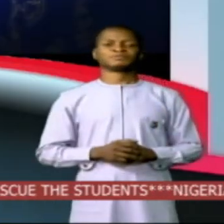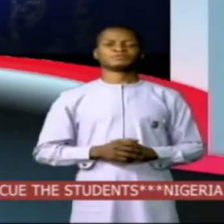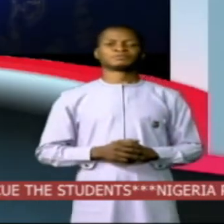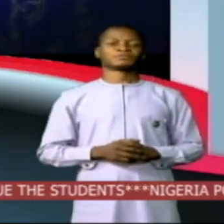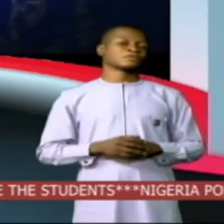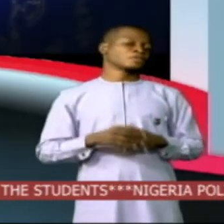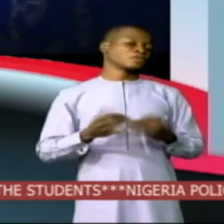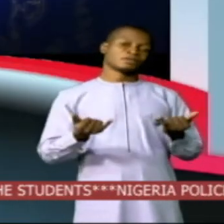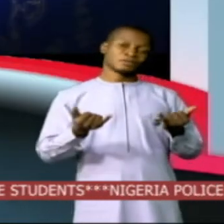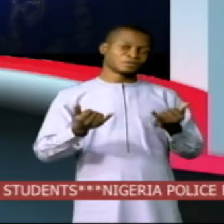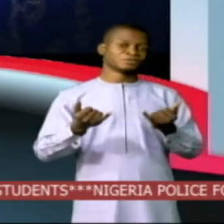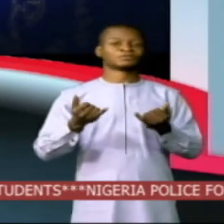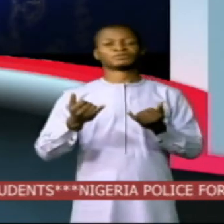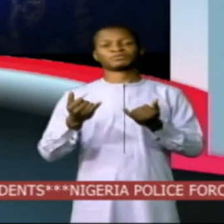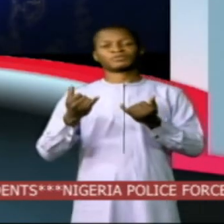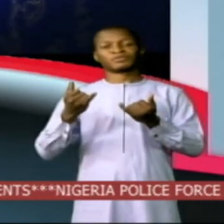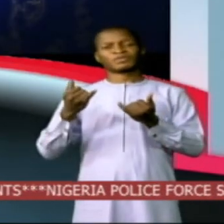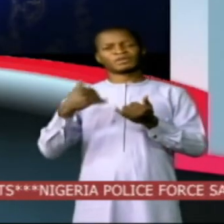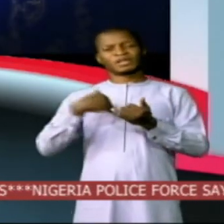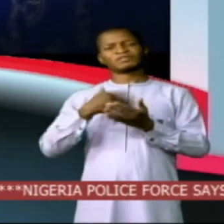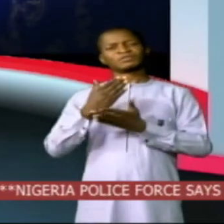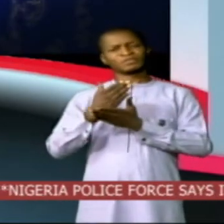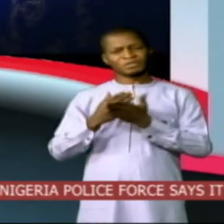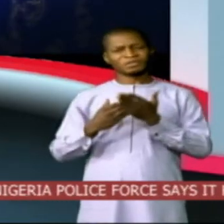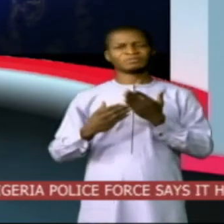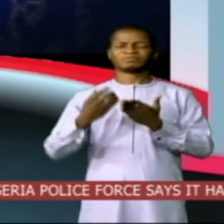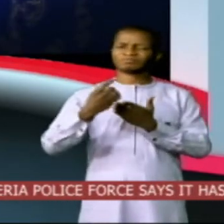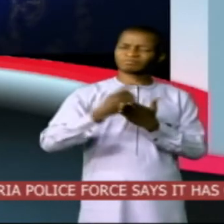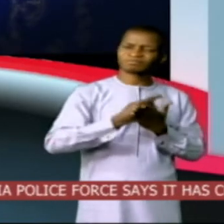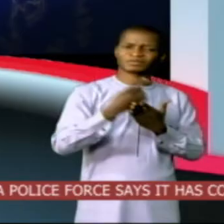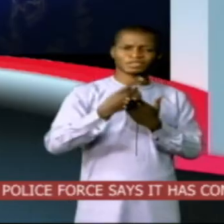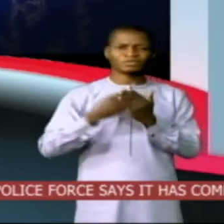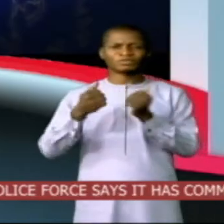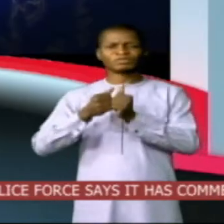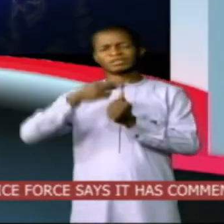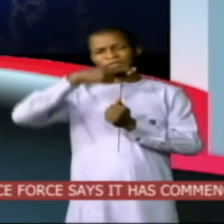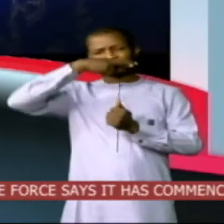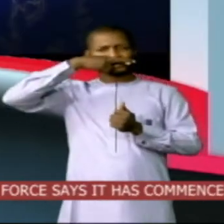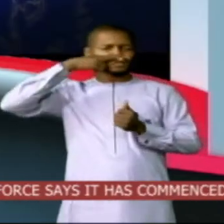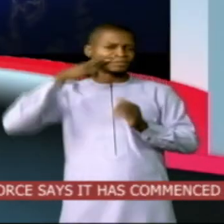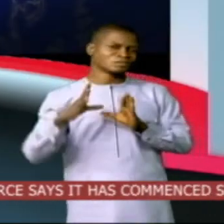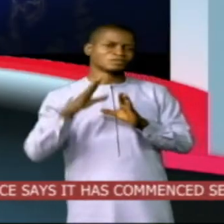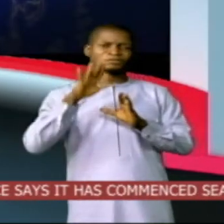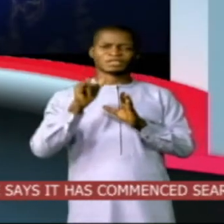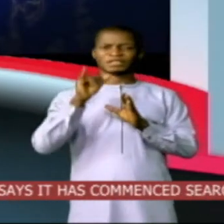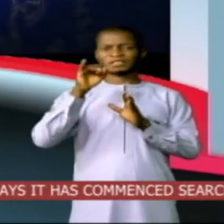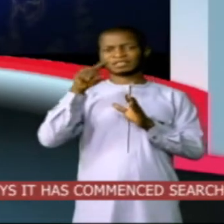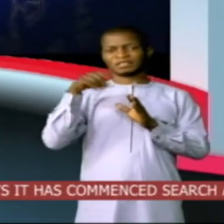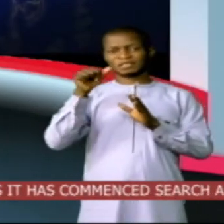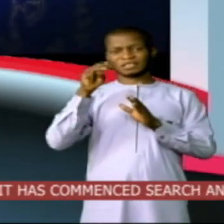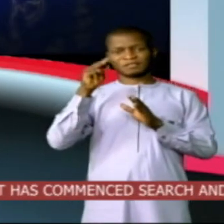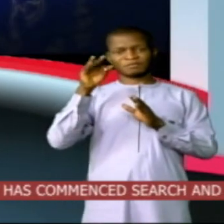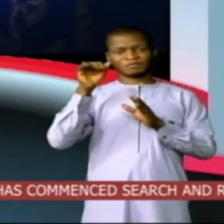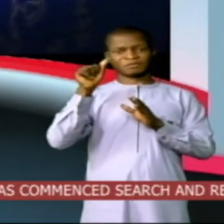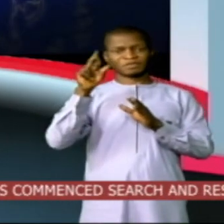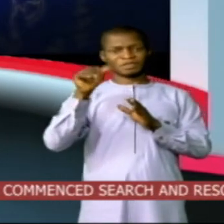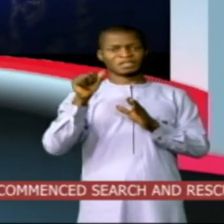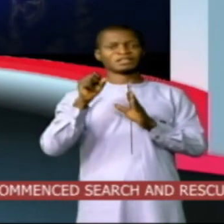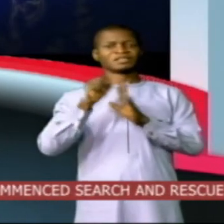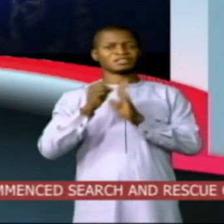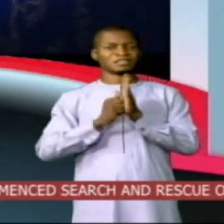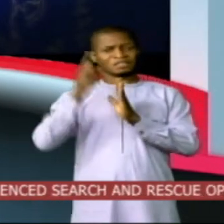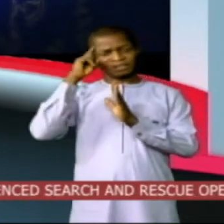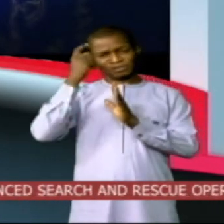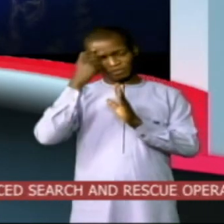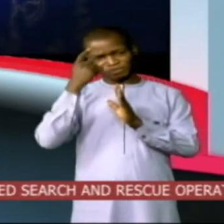As dialogue and reconciliation with armed bandits initiated by Zamfara State government progresses, a notorious commander